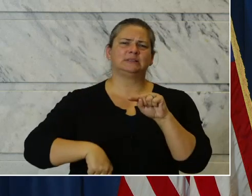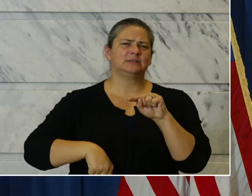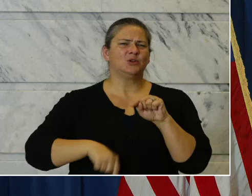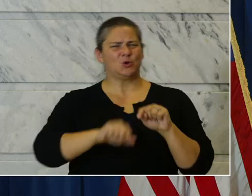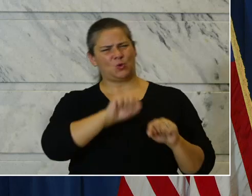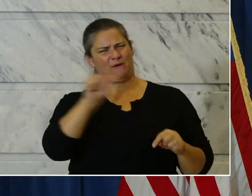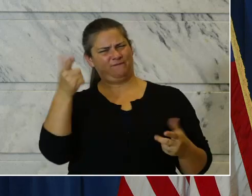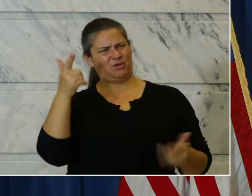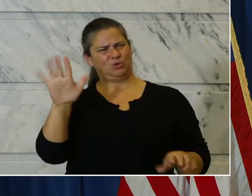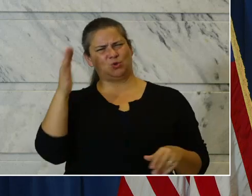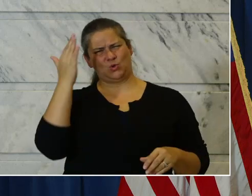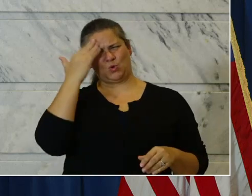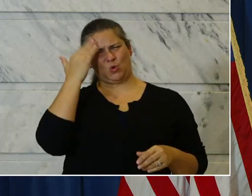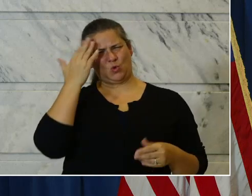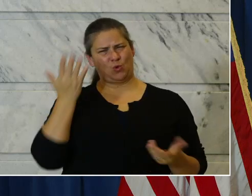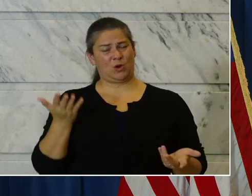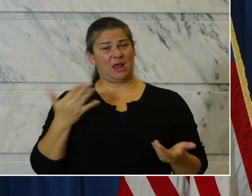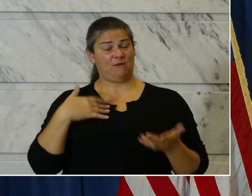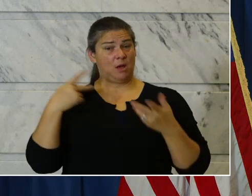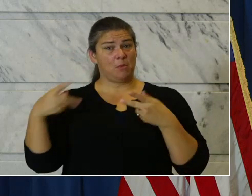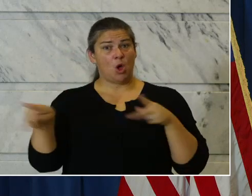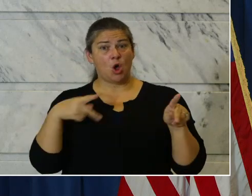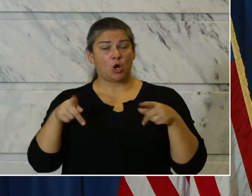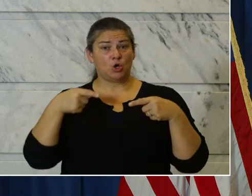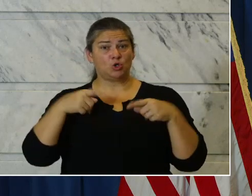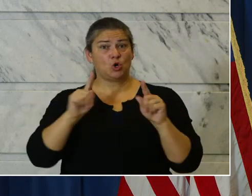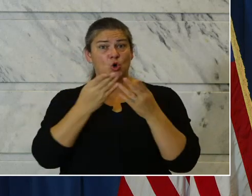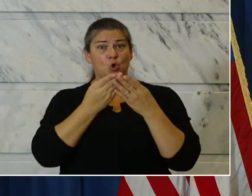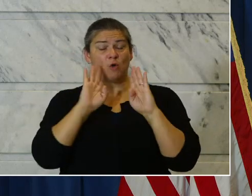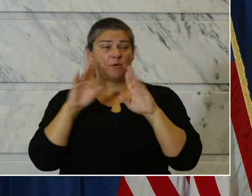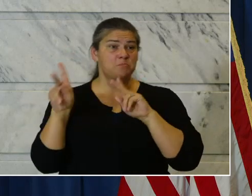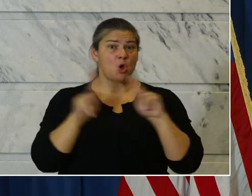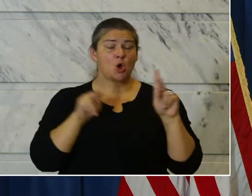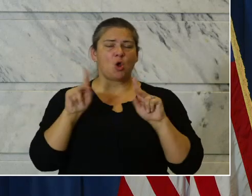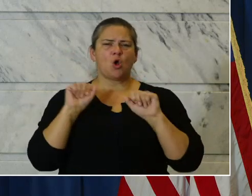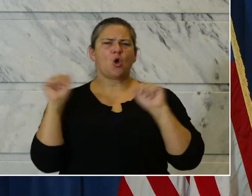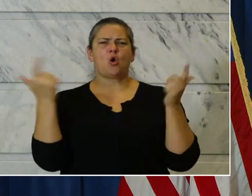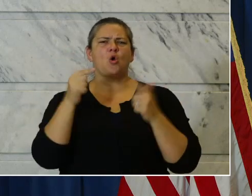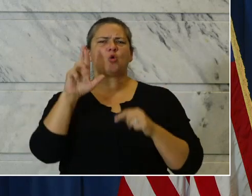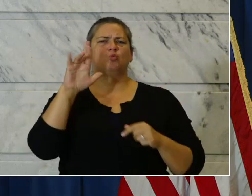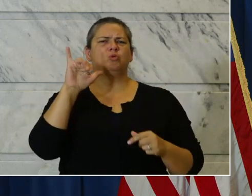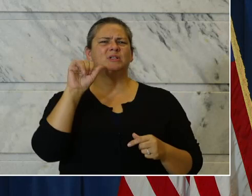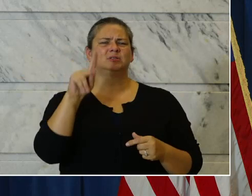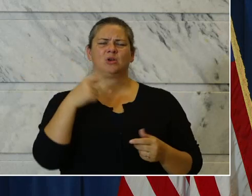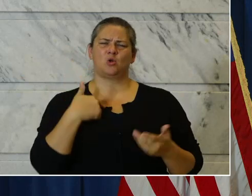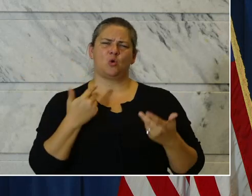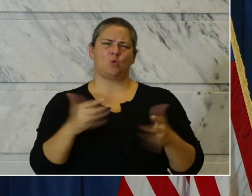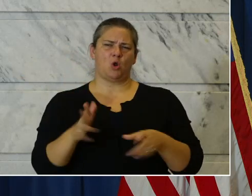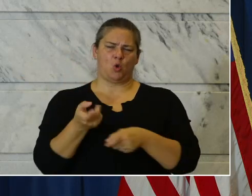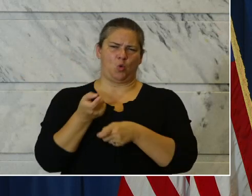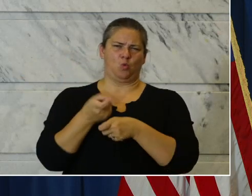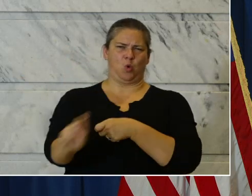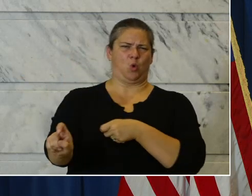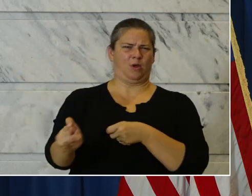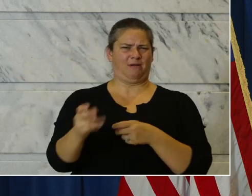that. Having a big party right now during COVID puts everybody at risk. Let's not ruin Halloween for our